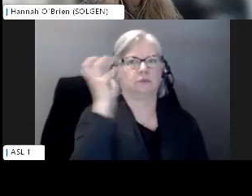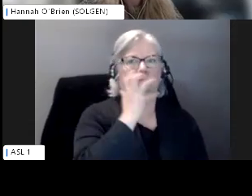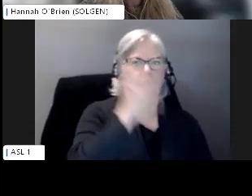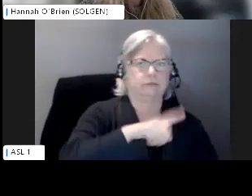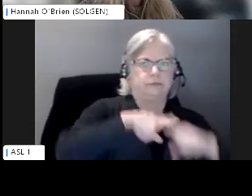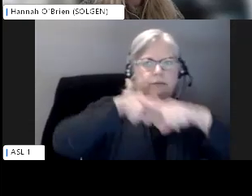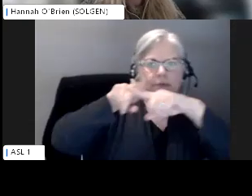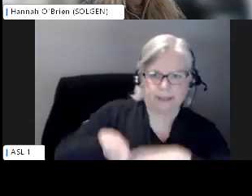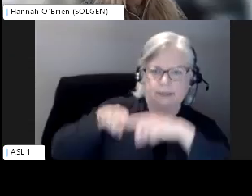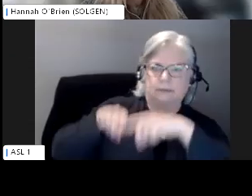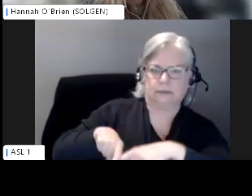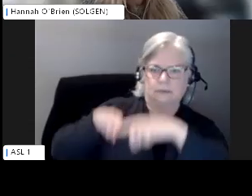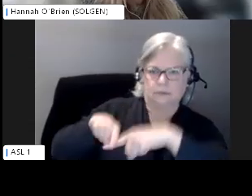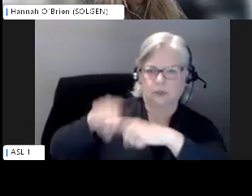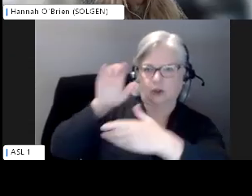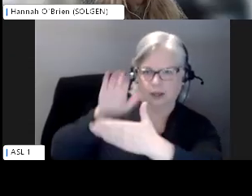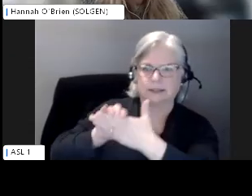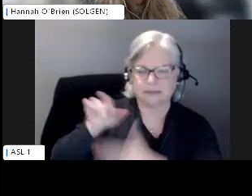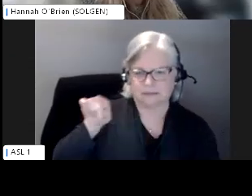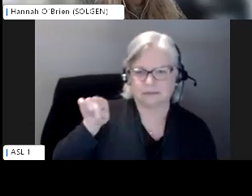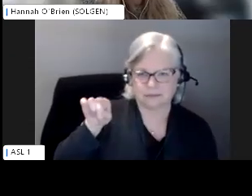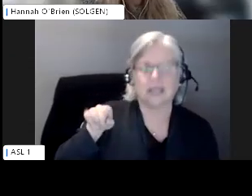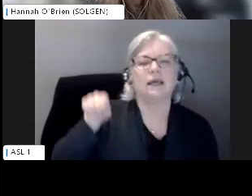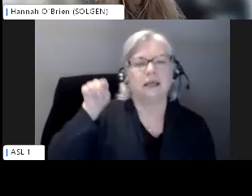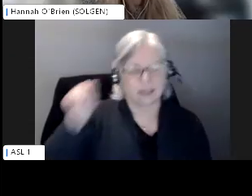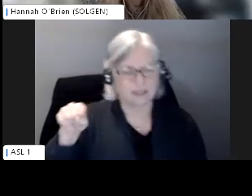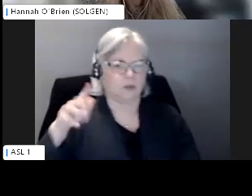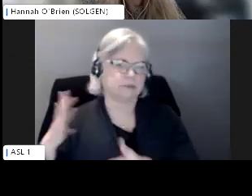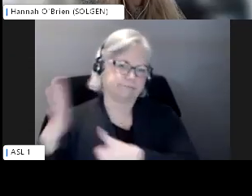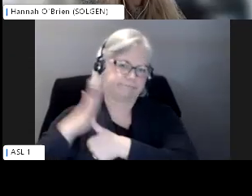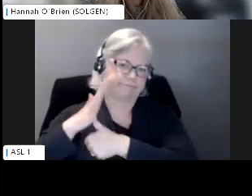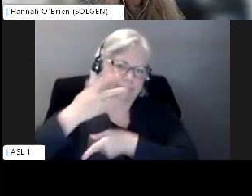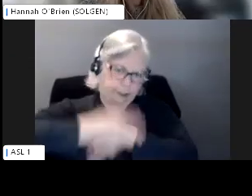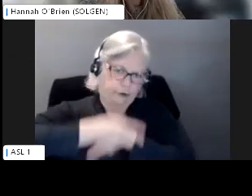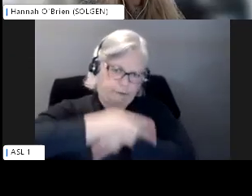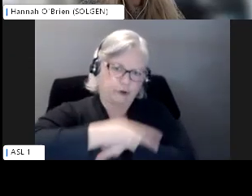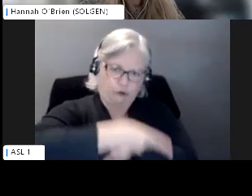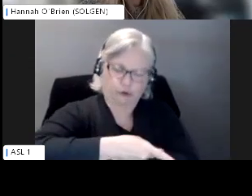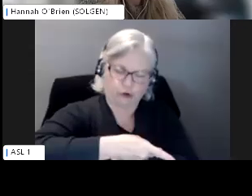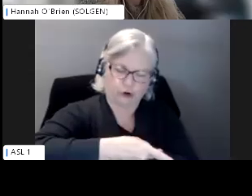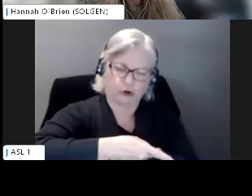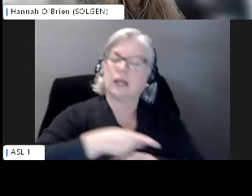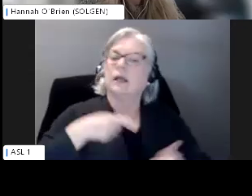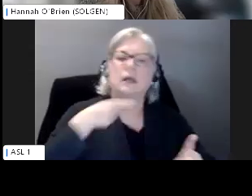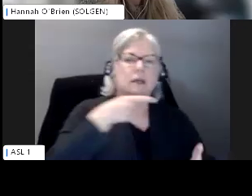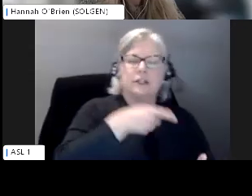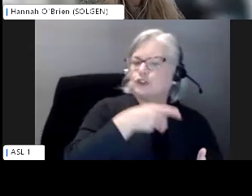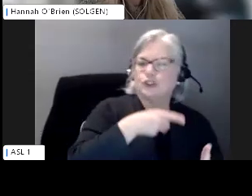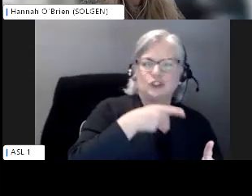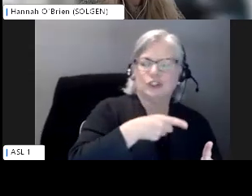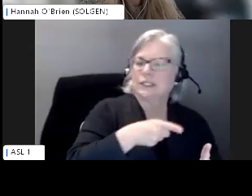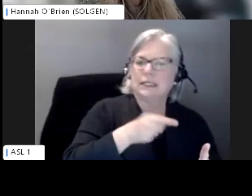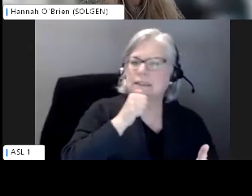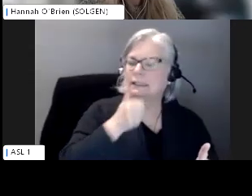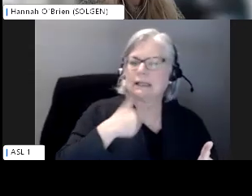her husband. He was her primary caregiver, and she really didn't have a lot of